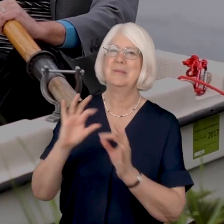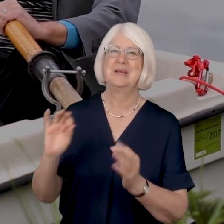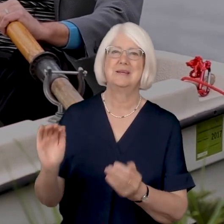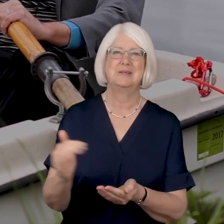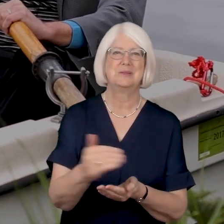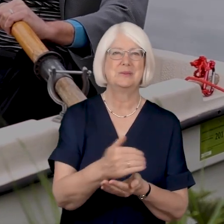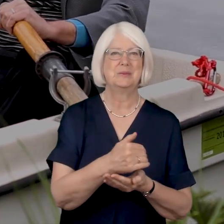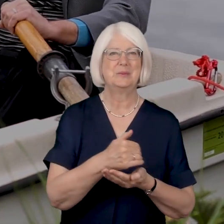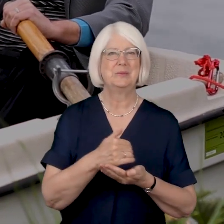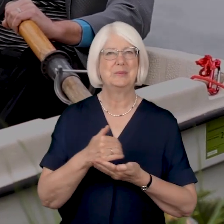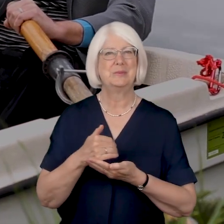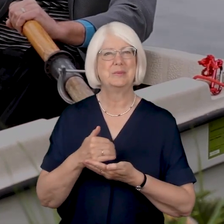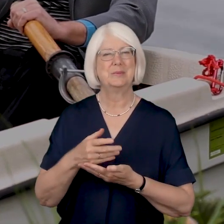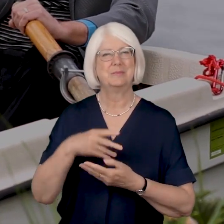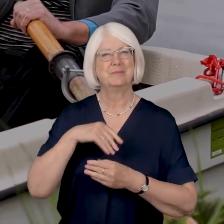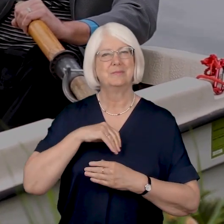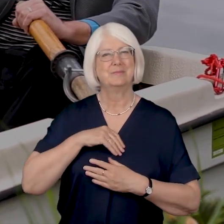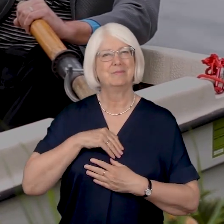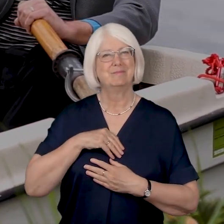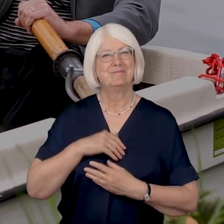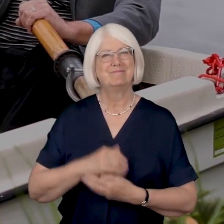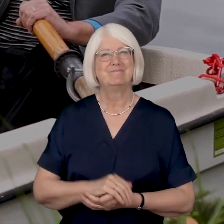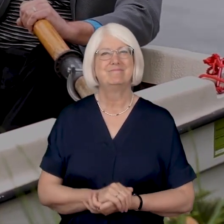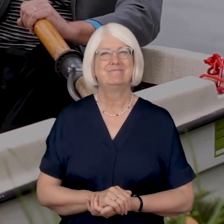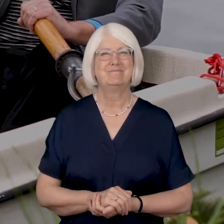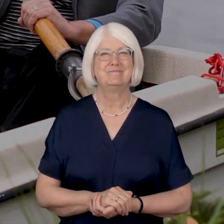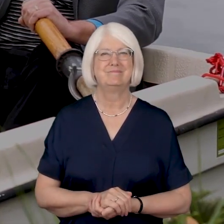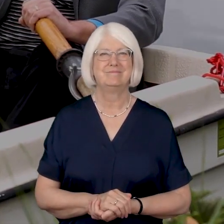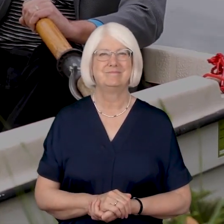Lord, in your peace.